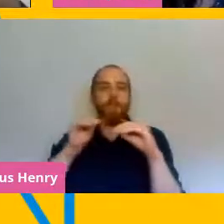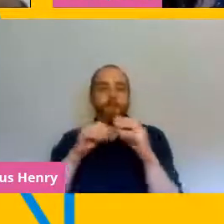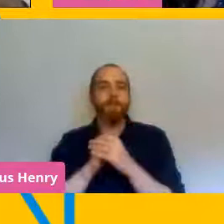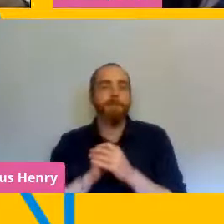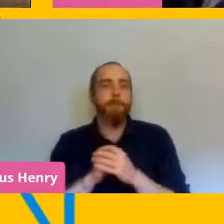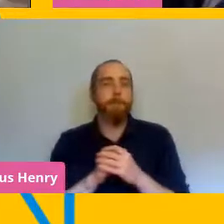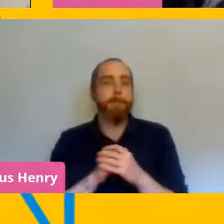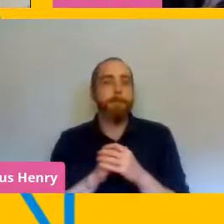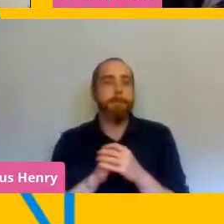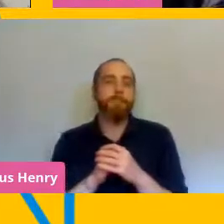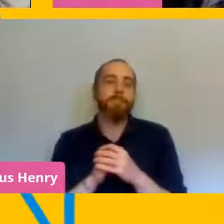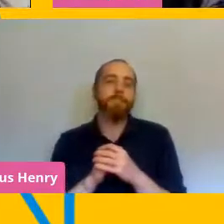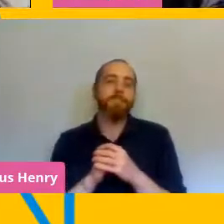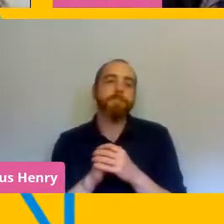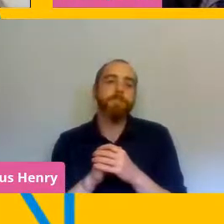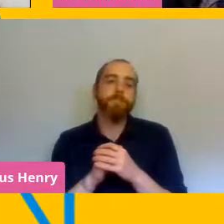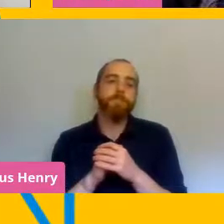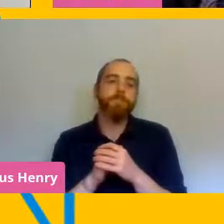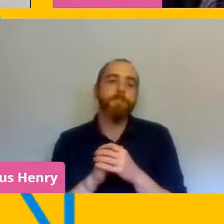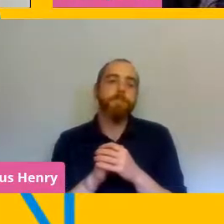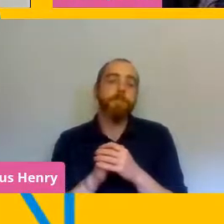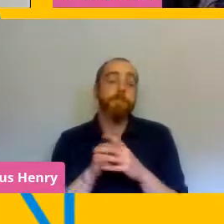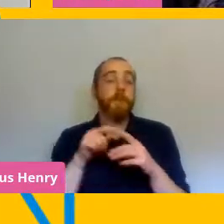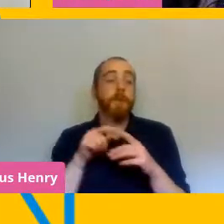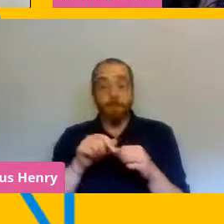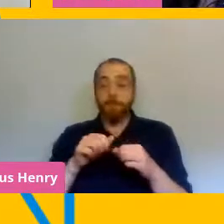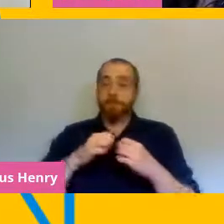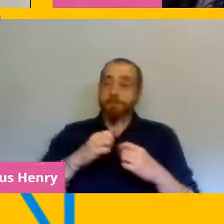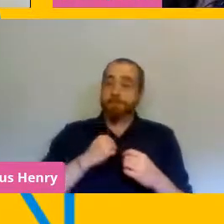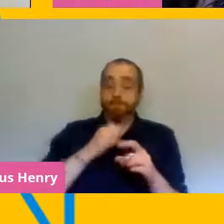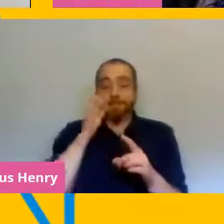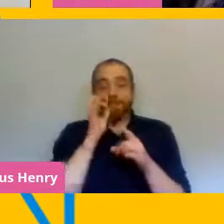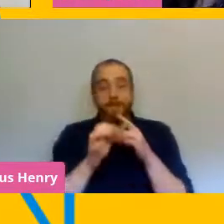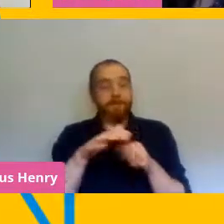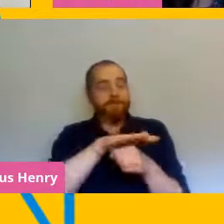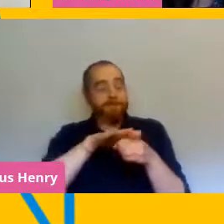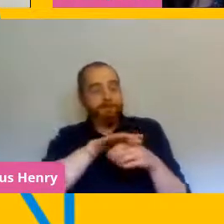well. And in this particular area of teaching,